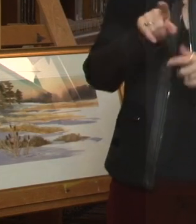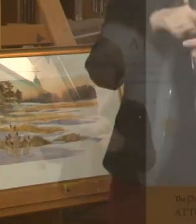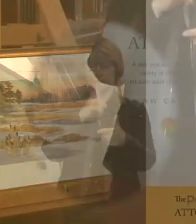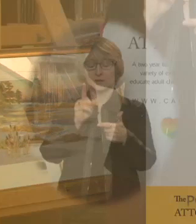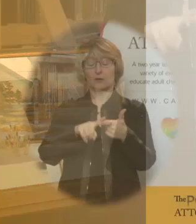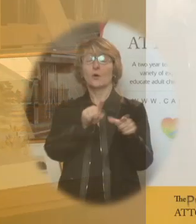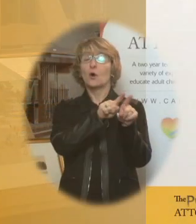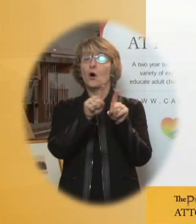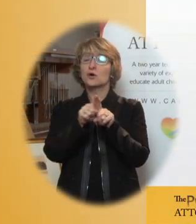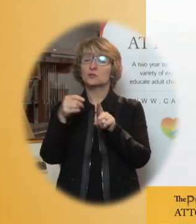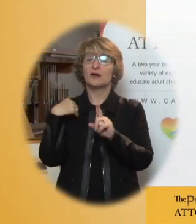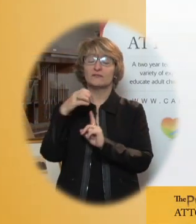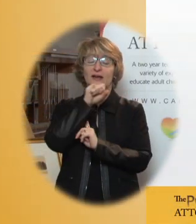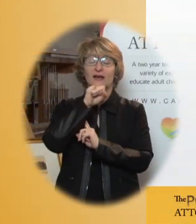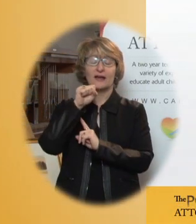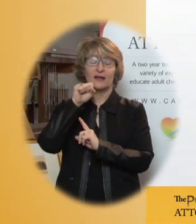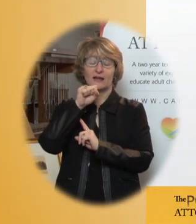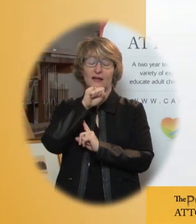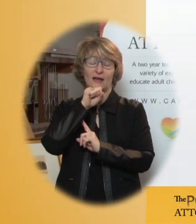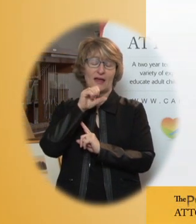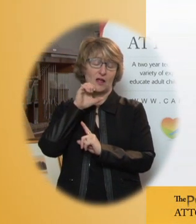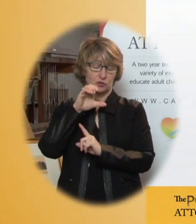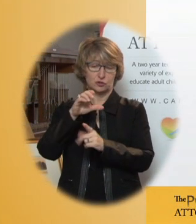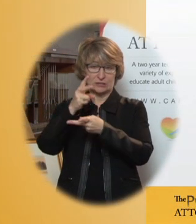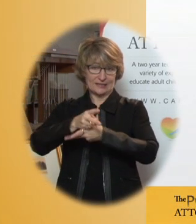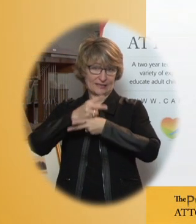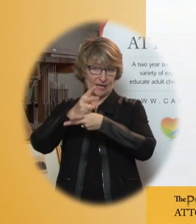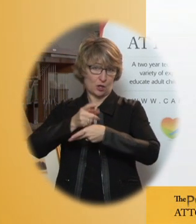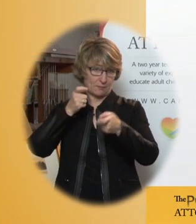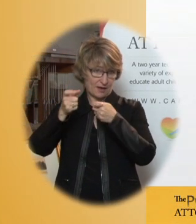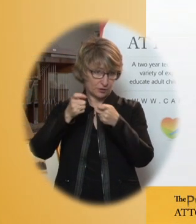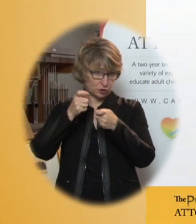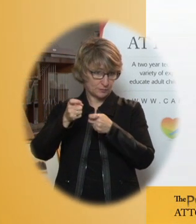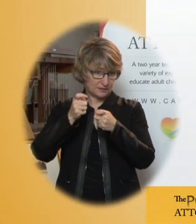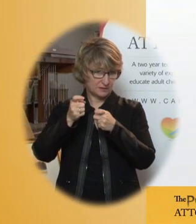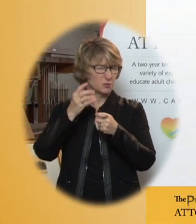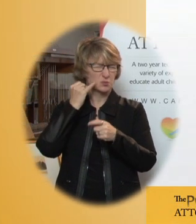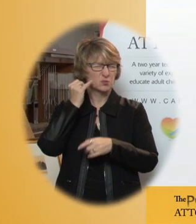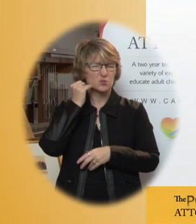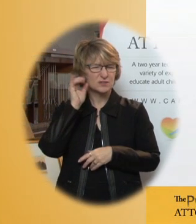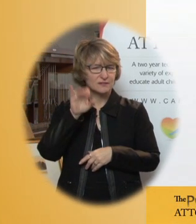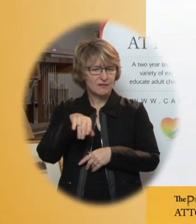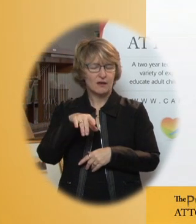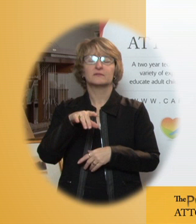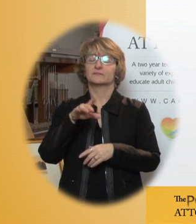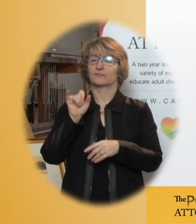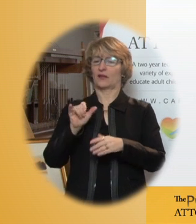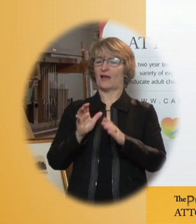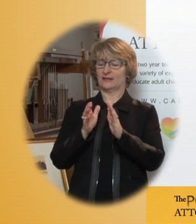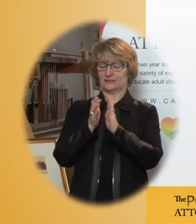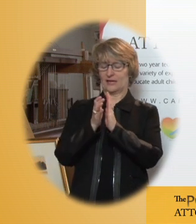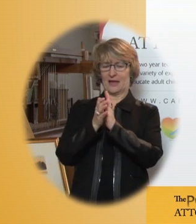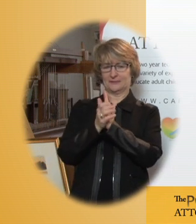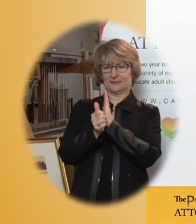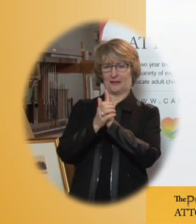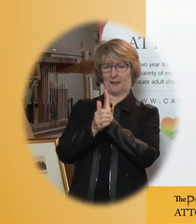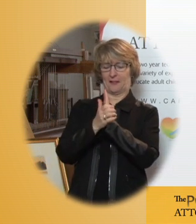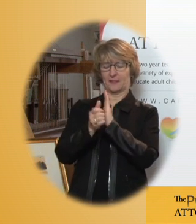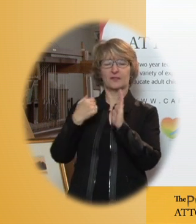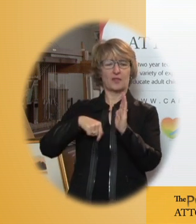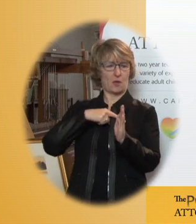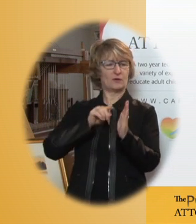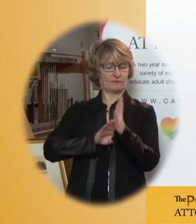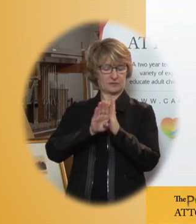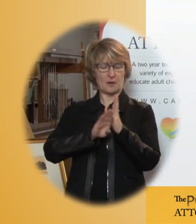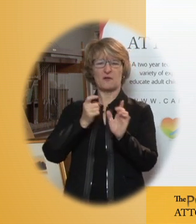also offer elder care management. Now, elder care management is a skill that's developed from extensive